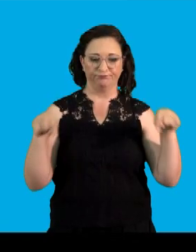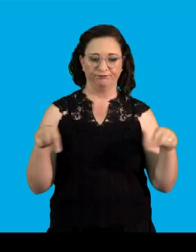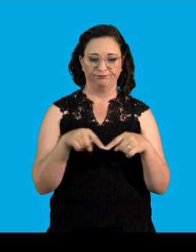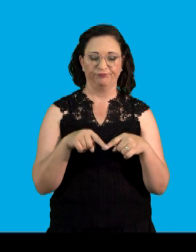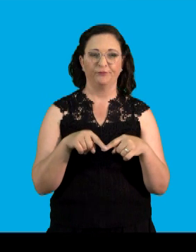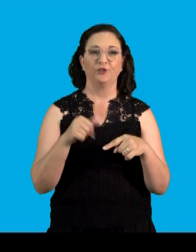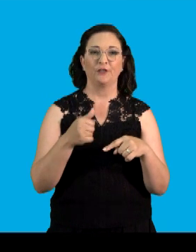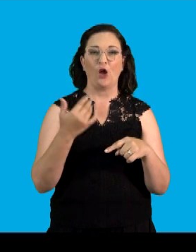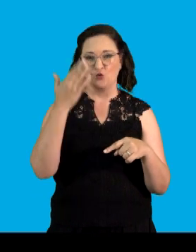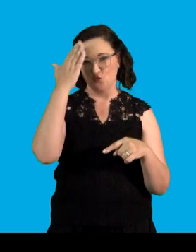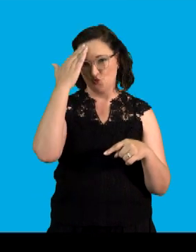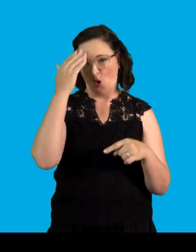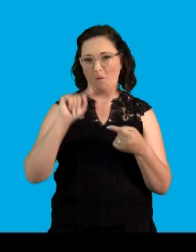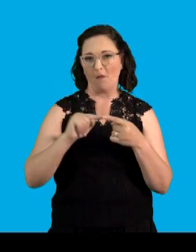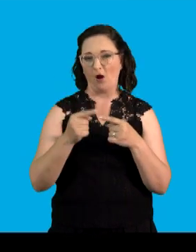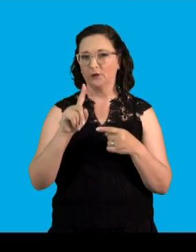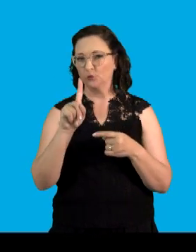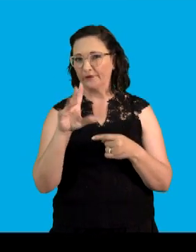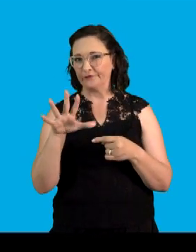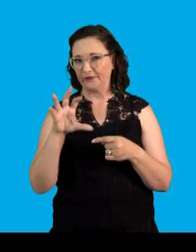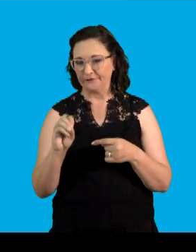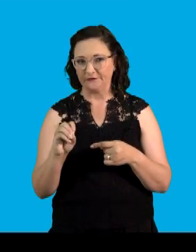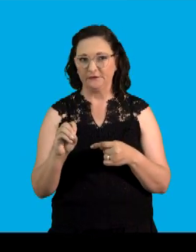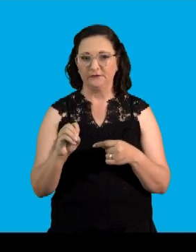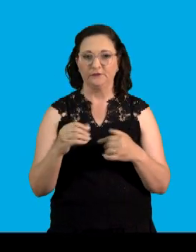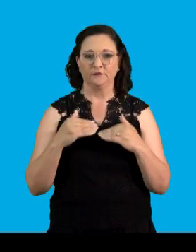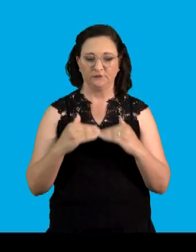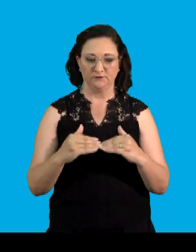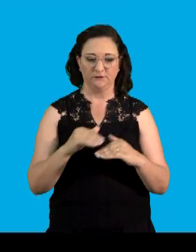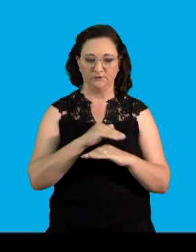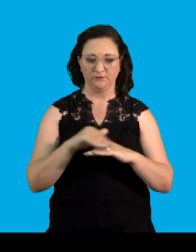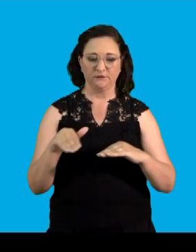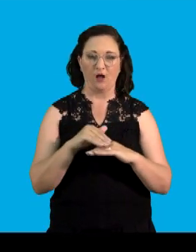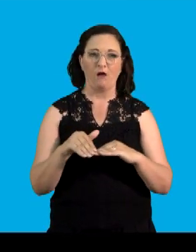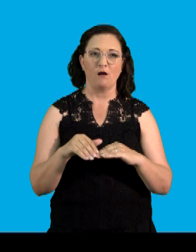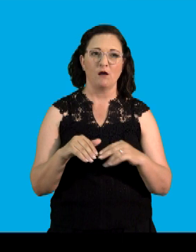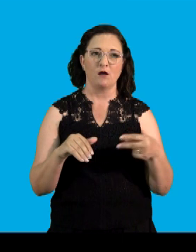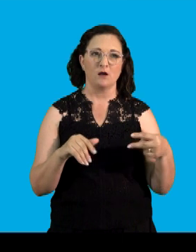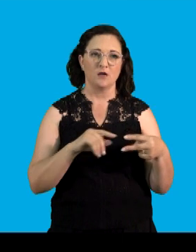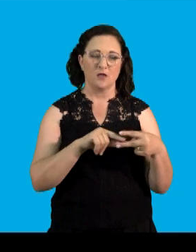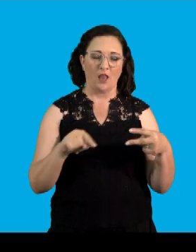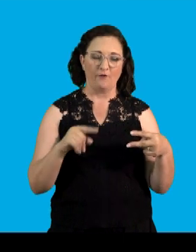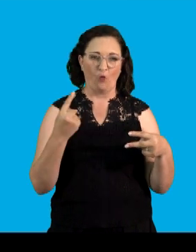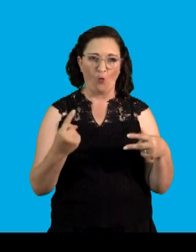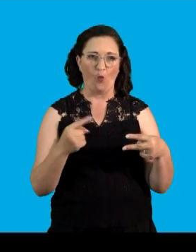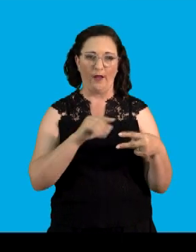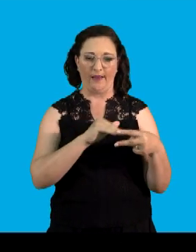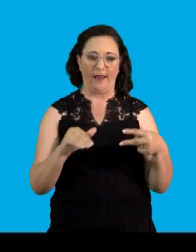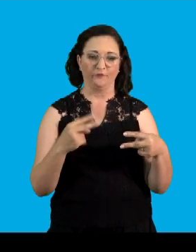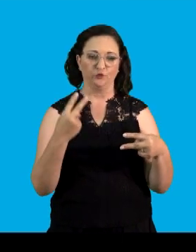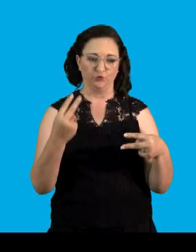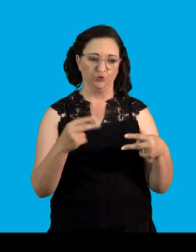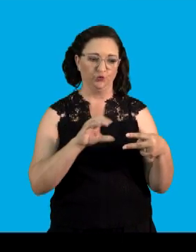150. So we're starting off with our taxonomy levels. For Paper 1, what do we have? We've got Level 1 and Level 2, which